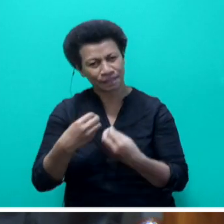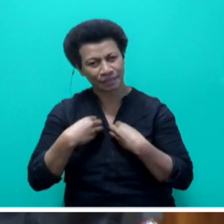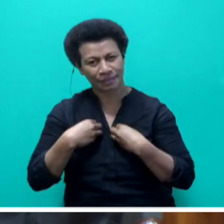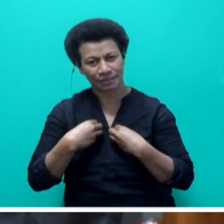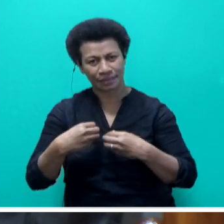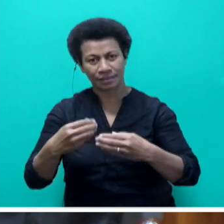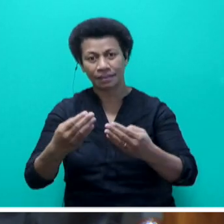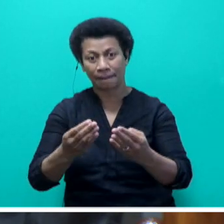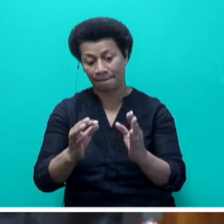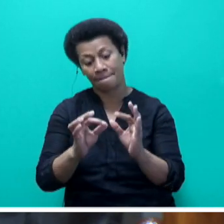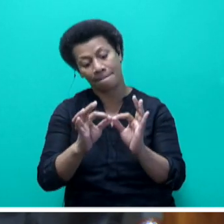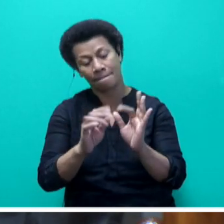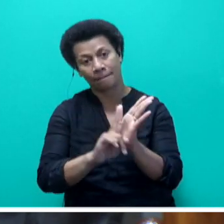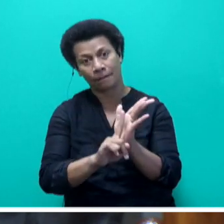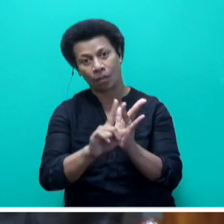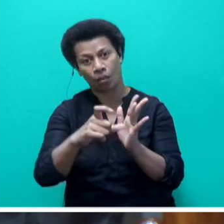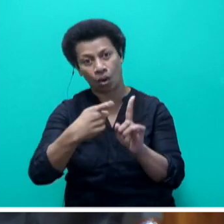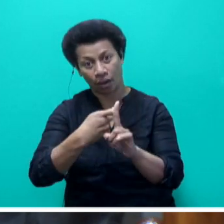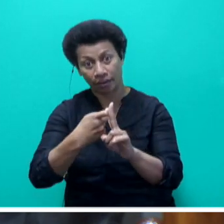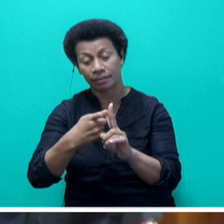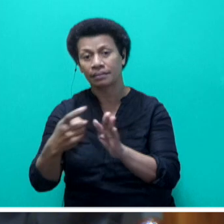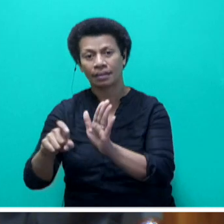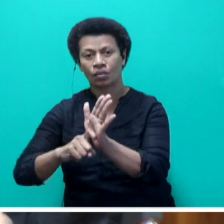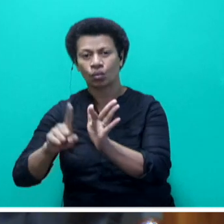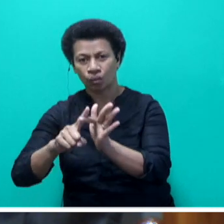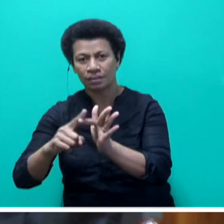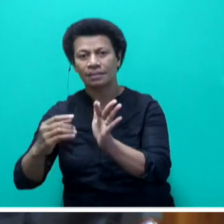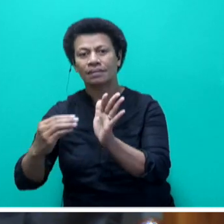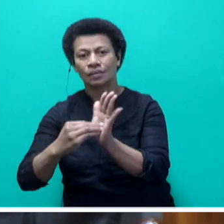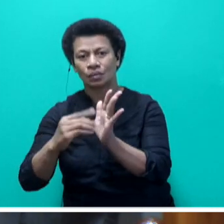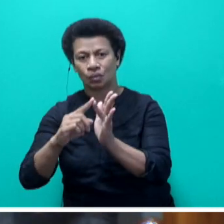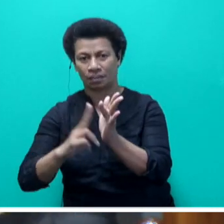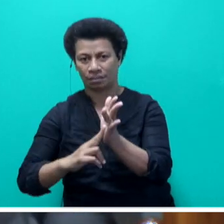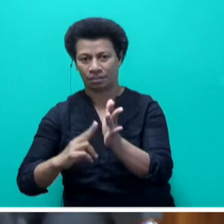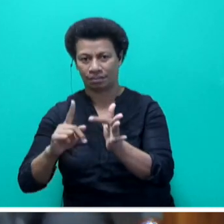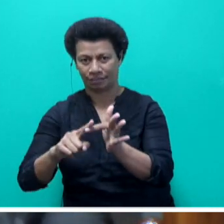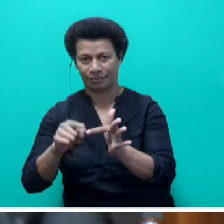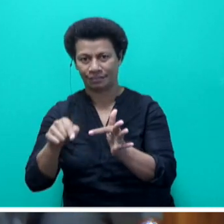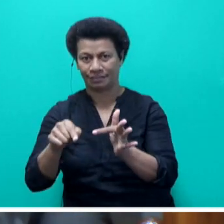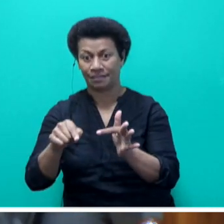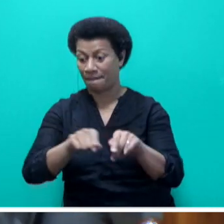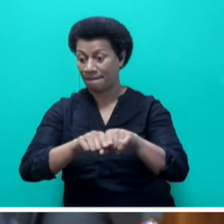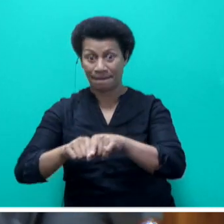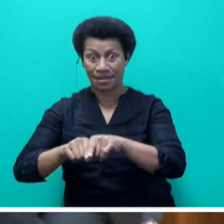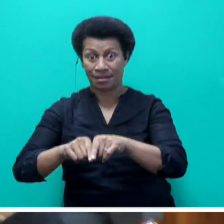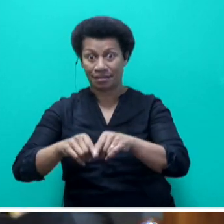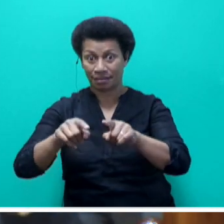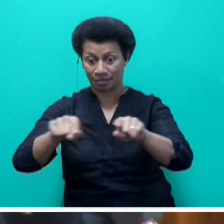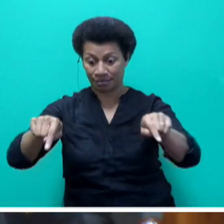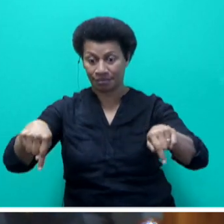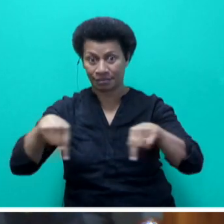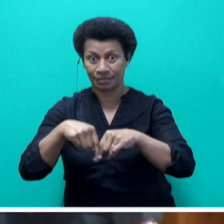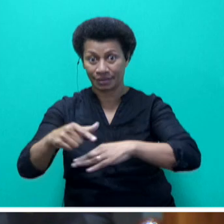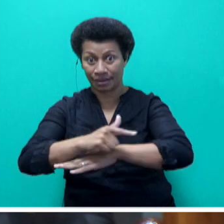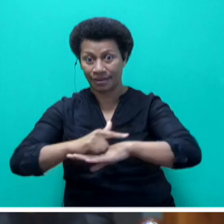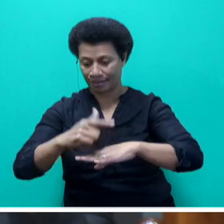been block rezoned, but however, in particulars in relation to the legal description of these lots and areas these block rezonings apply to can